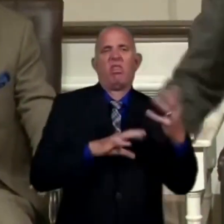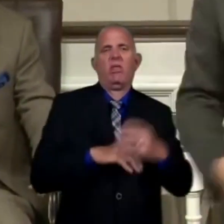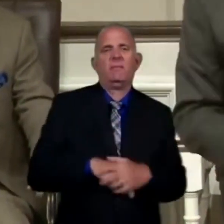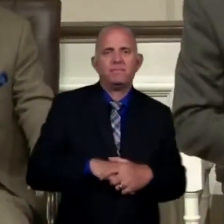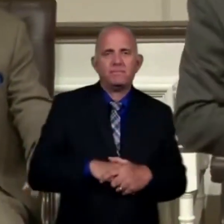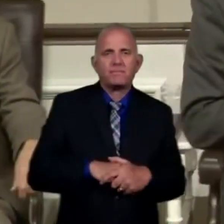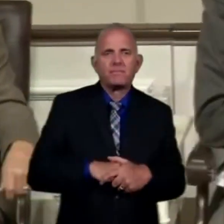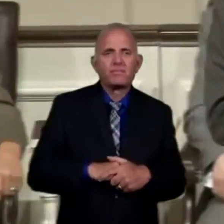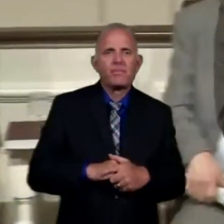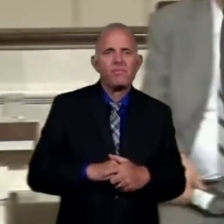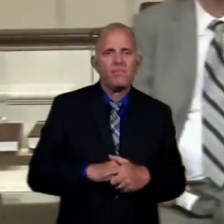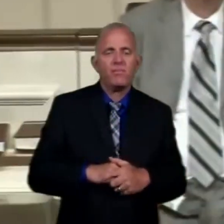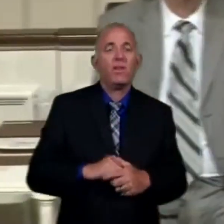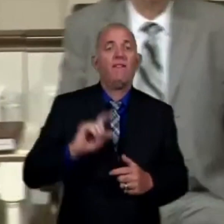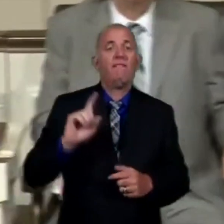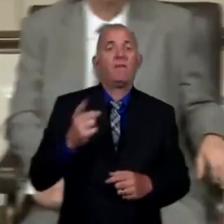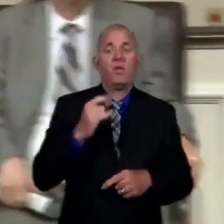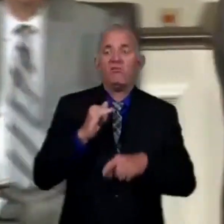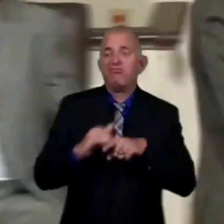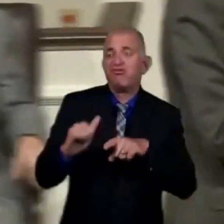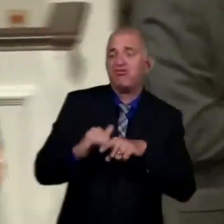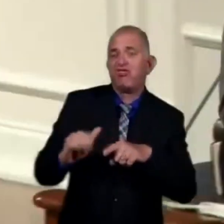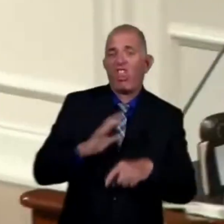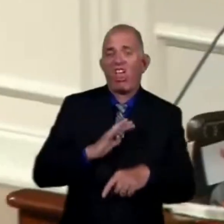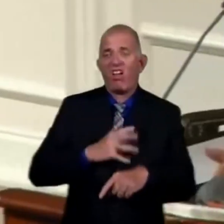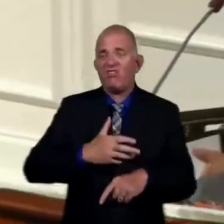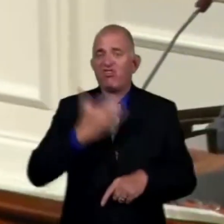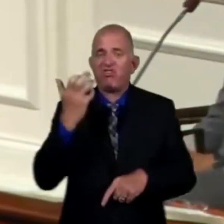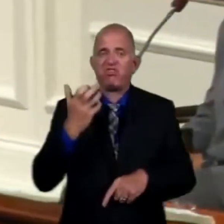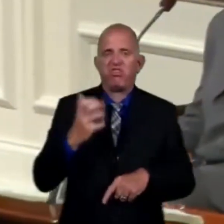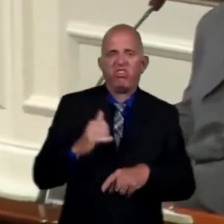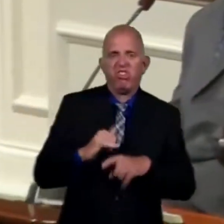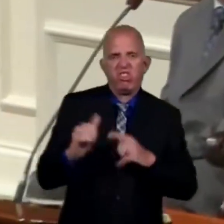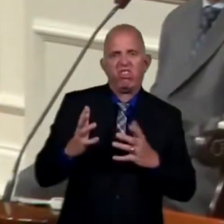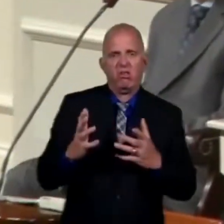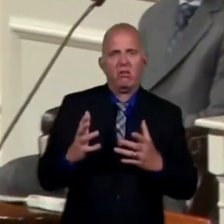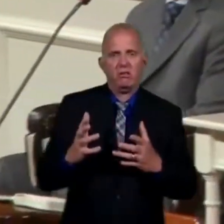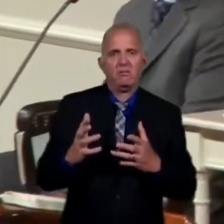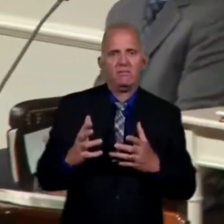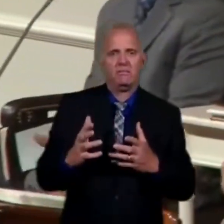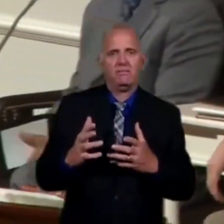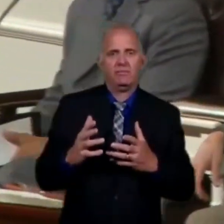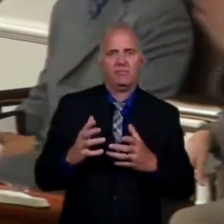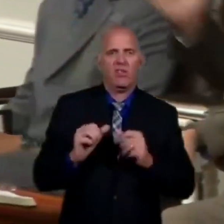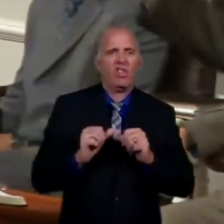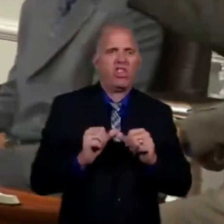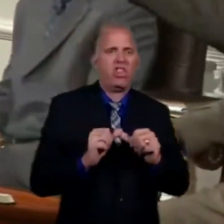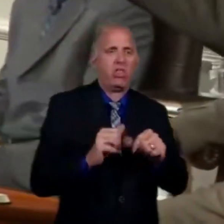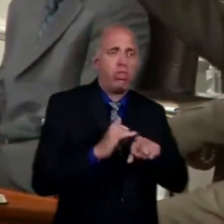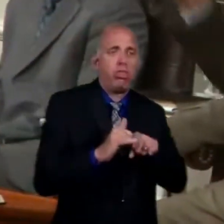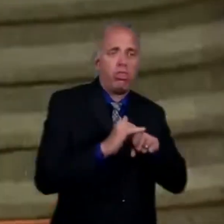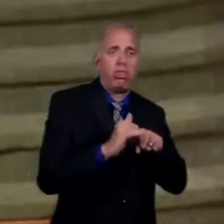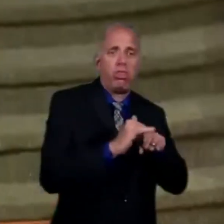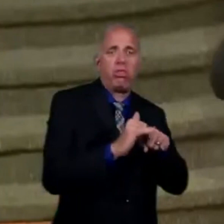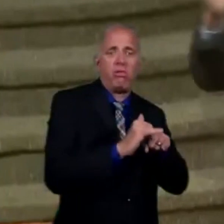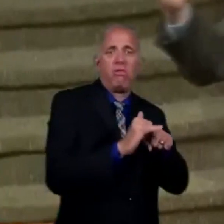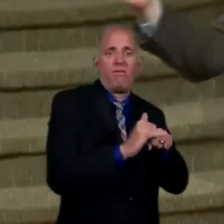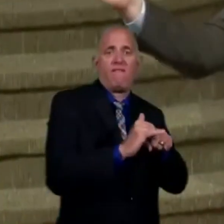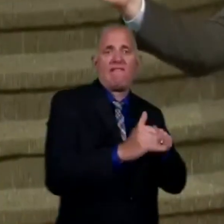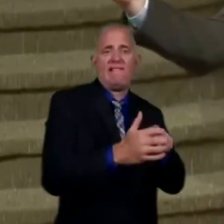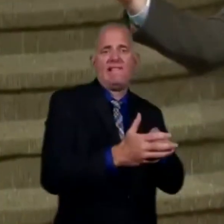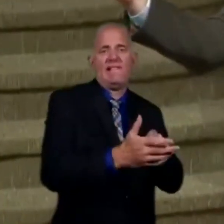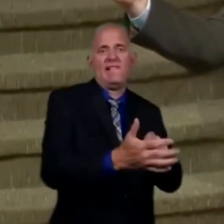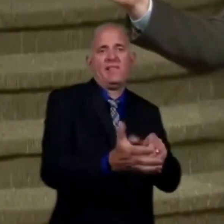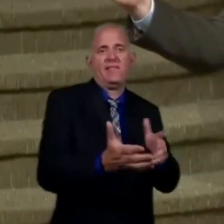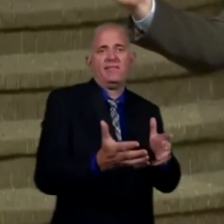That first cuss word you said in anger, that was your best day. You keep on foul mouthed and that kind of thing, you're going to cause all